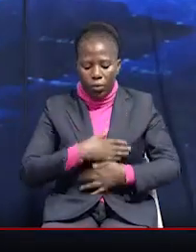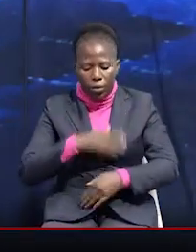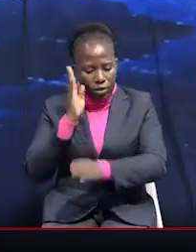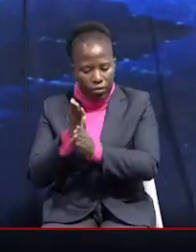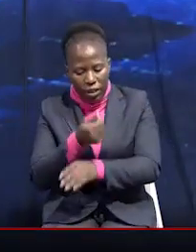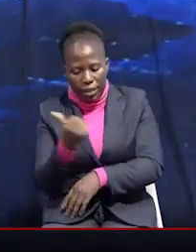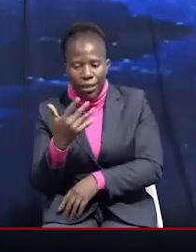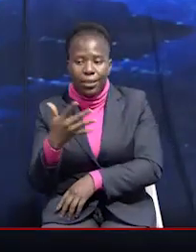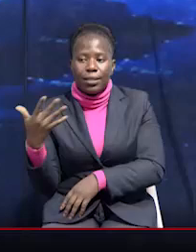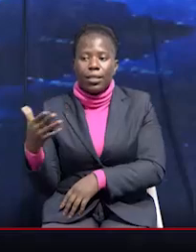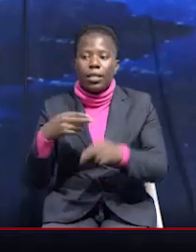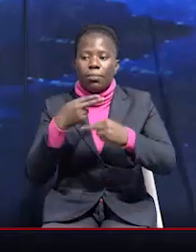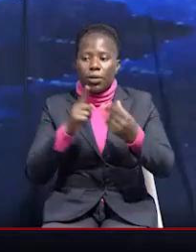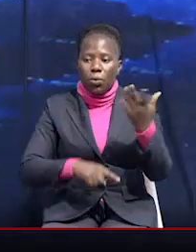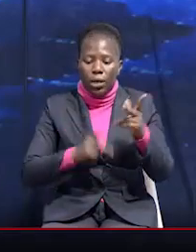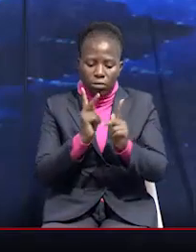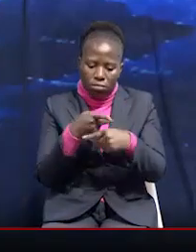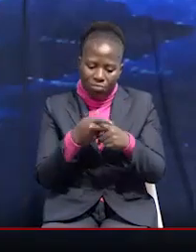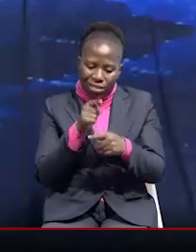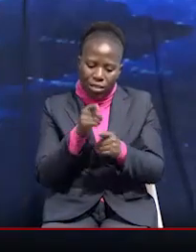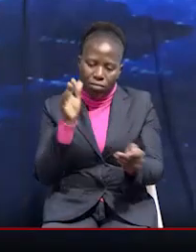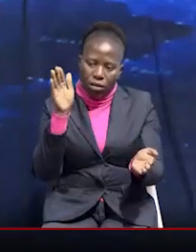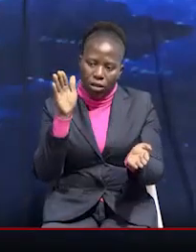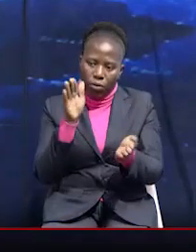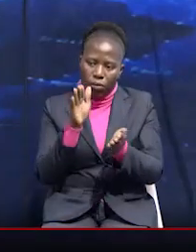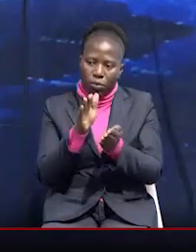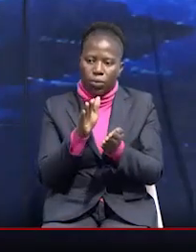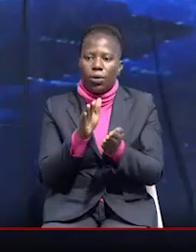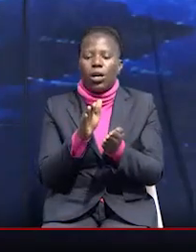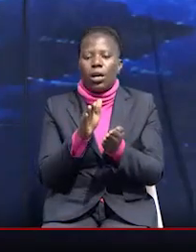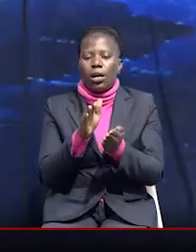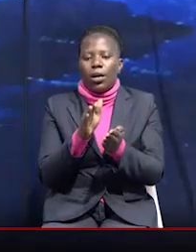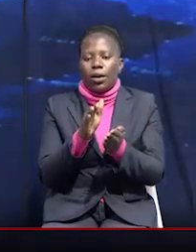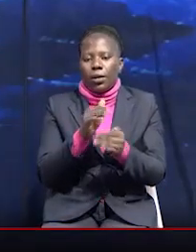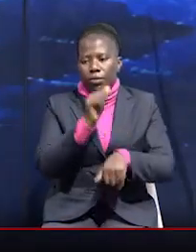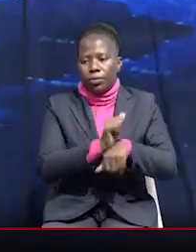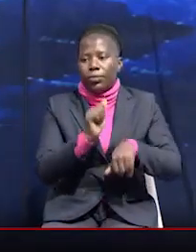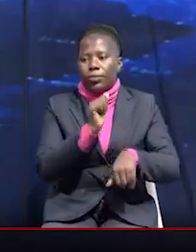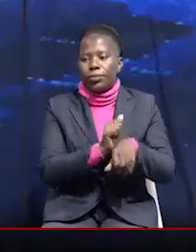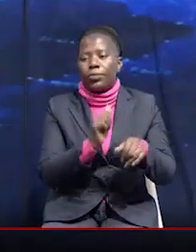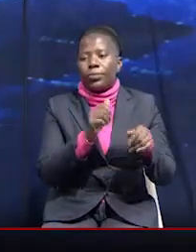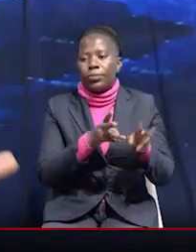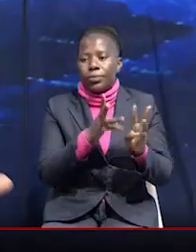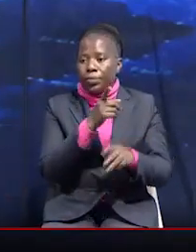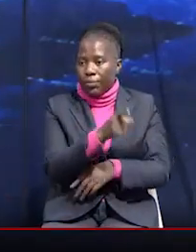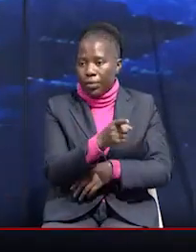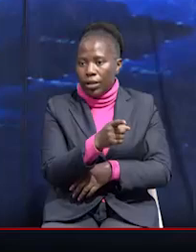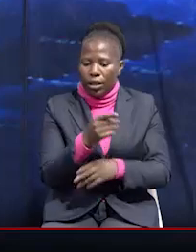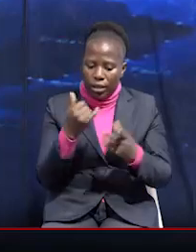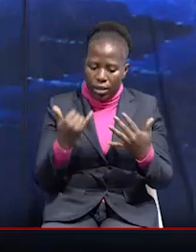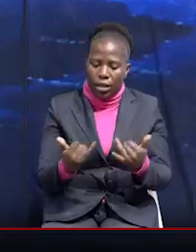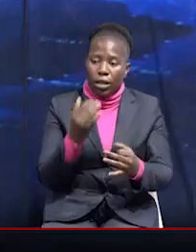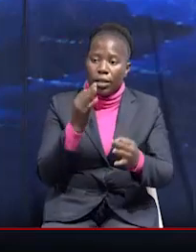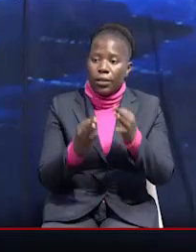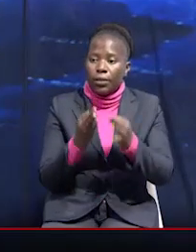that perspective. So meaning the production cycle drives on the side of the consumption-driven factors. Meaning if you are even just to be